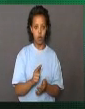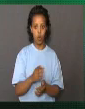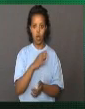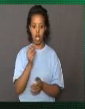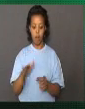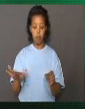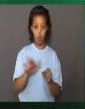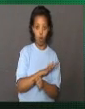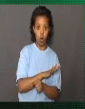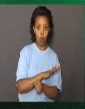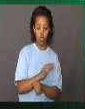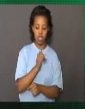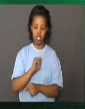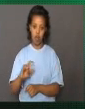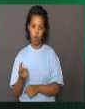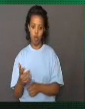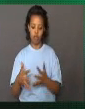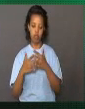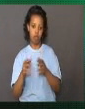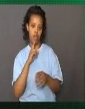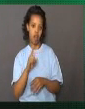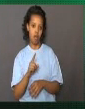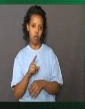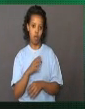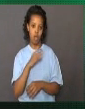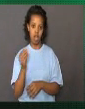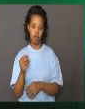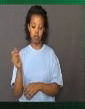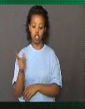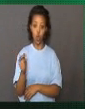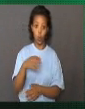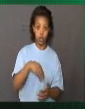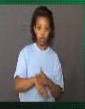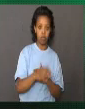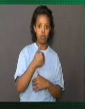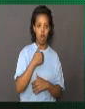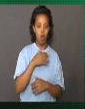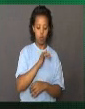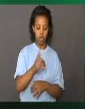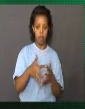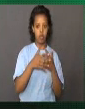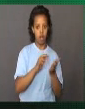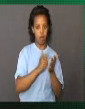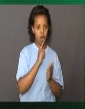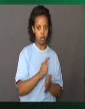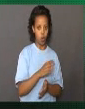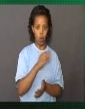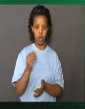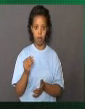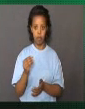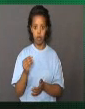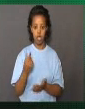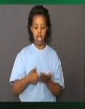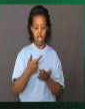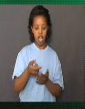filled with the same material as the seed tank and also provides an